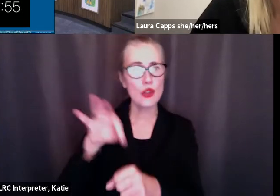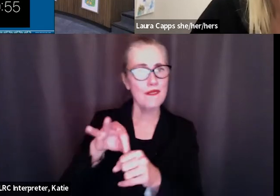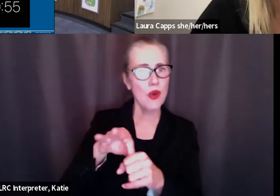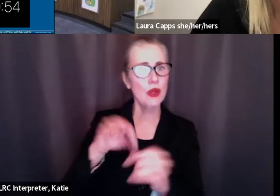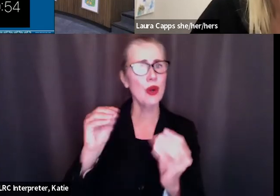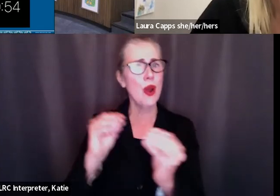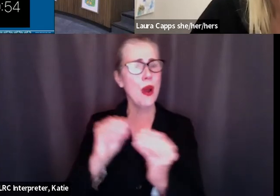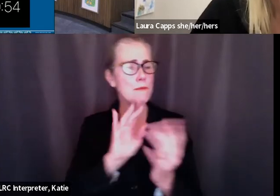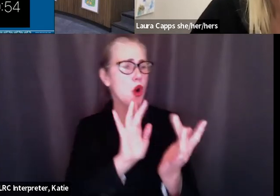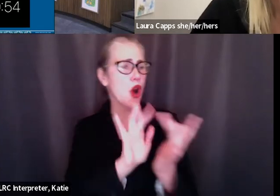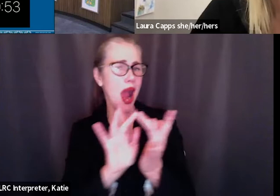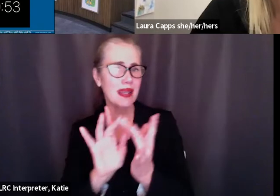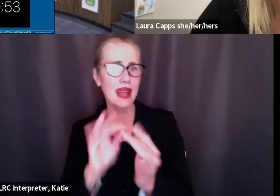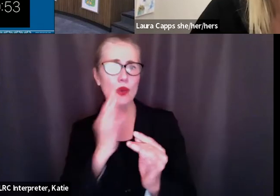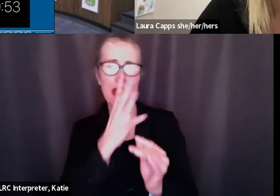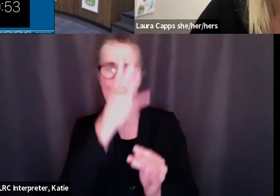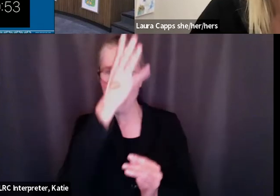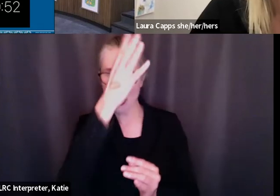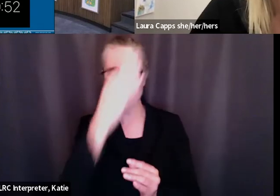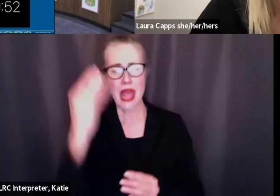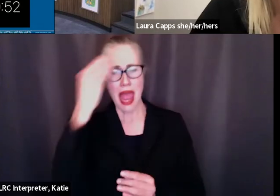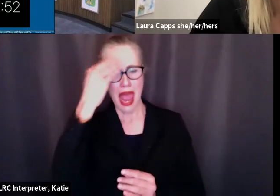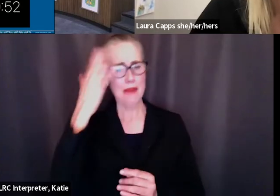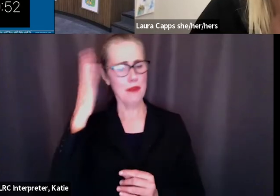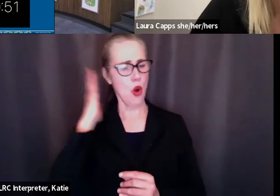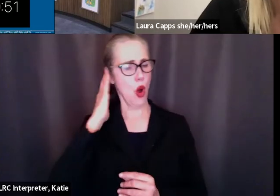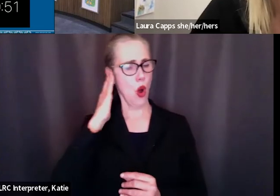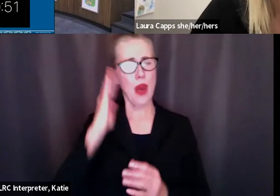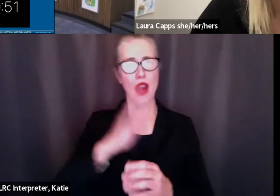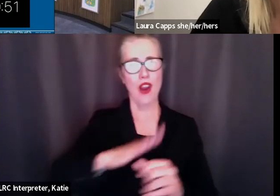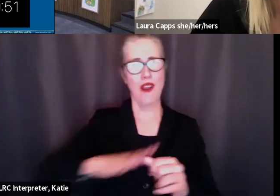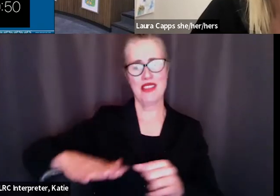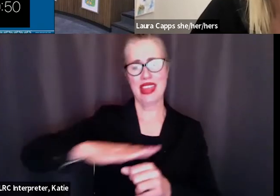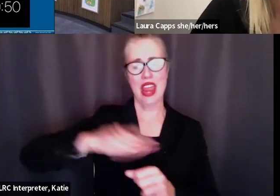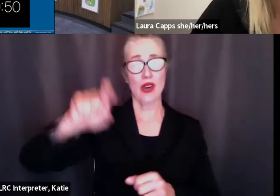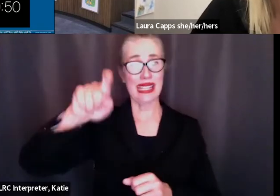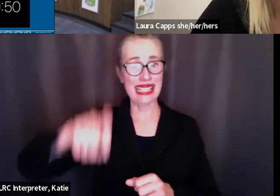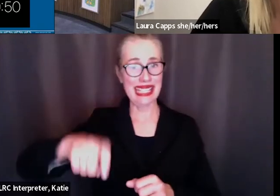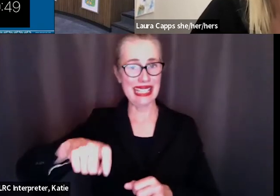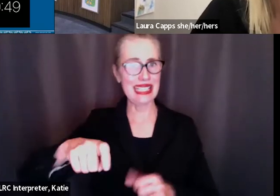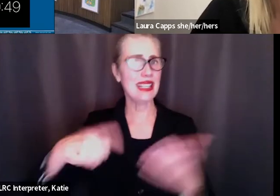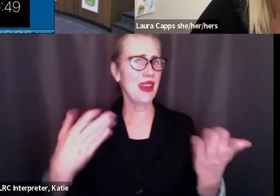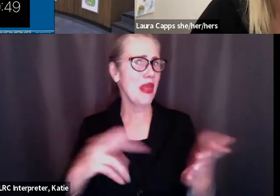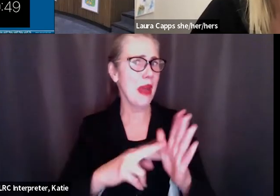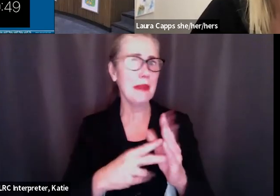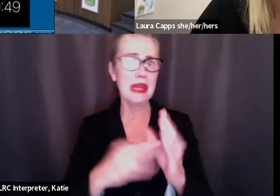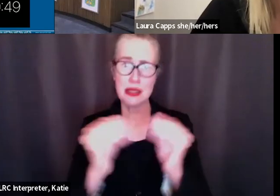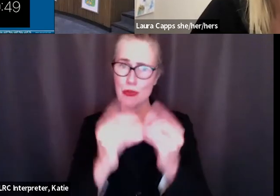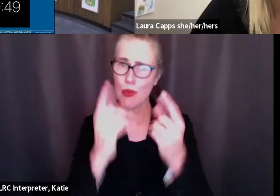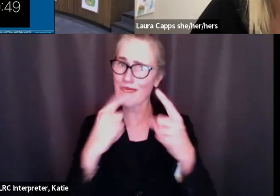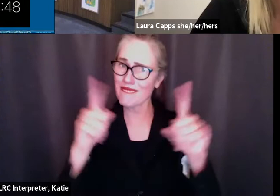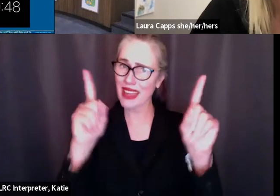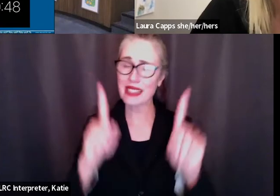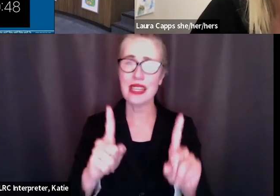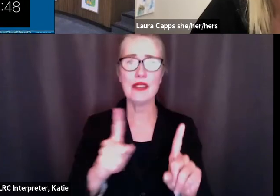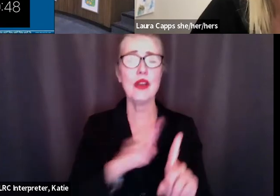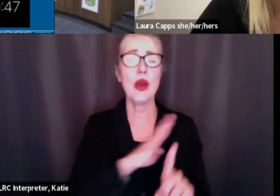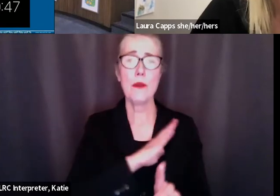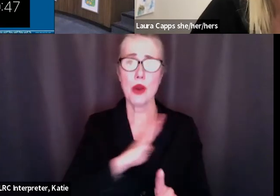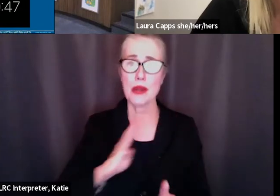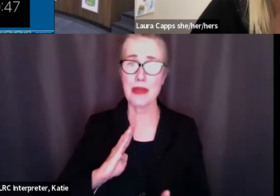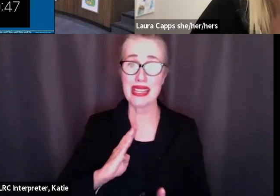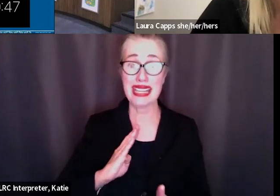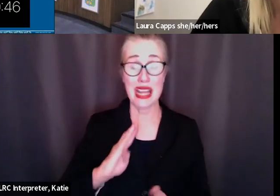needs and therefore more effective as board members seven members means each trustee only